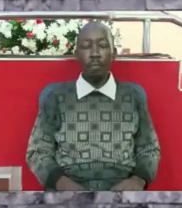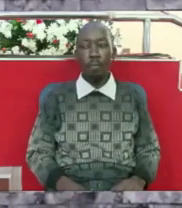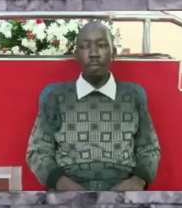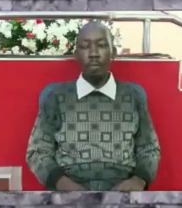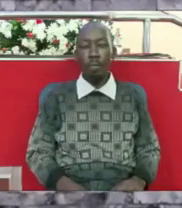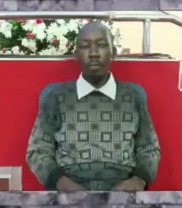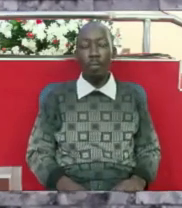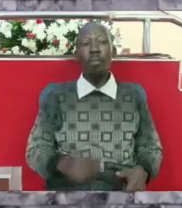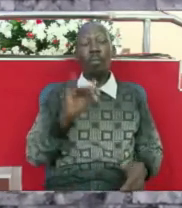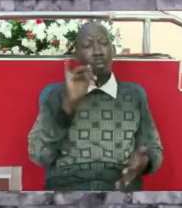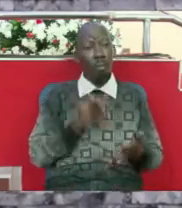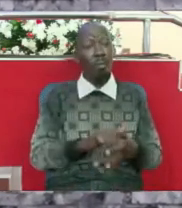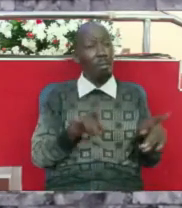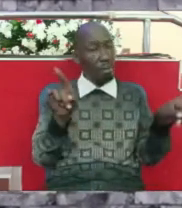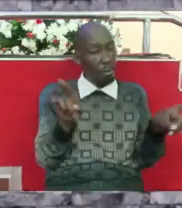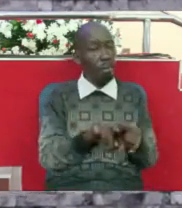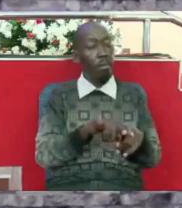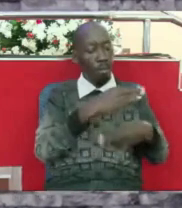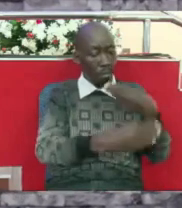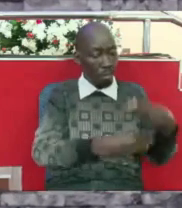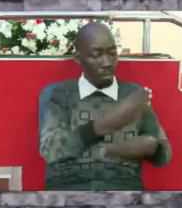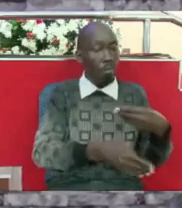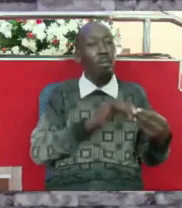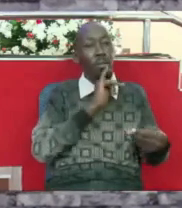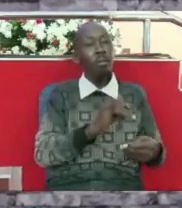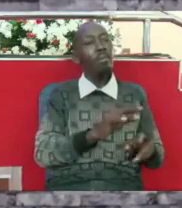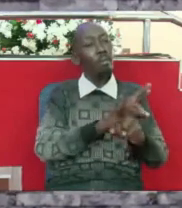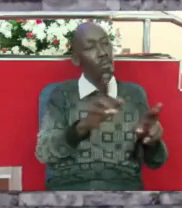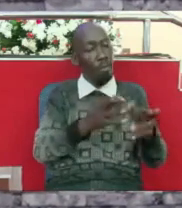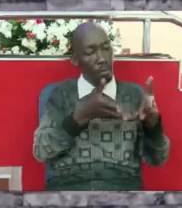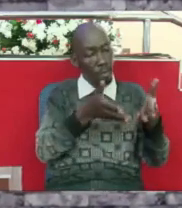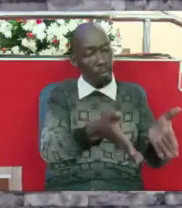huu. That same material is available